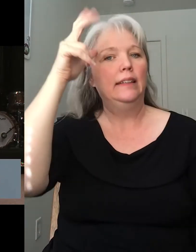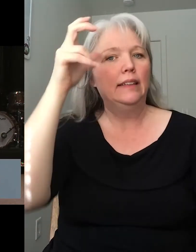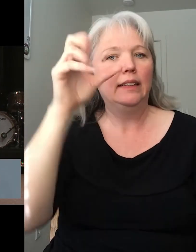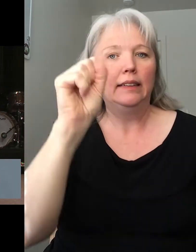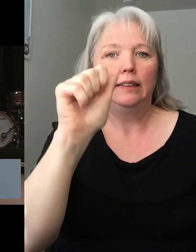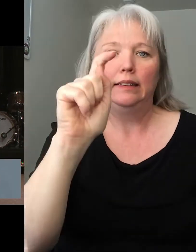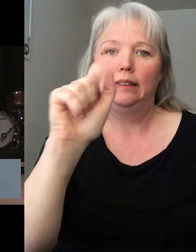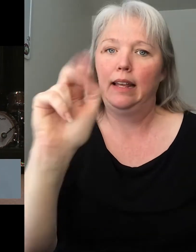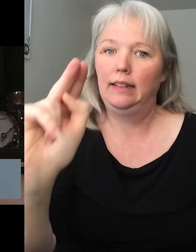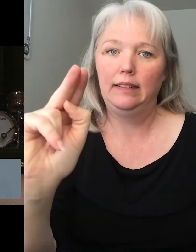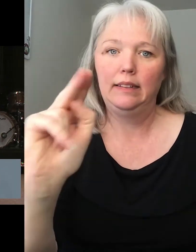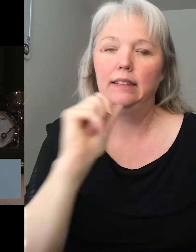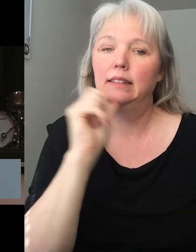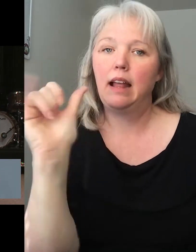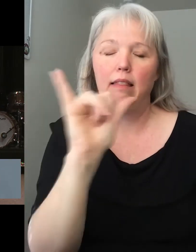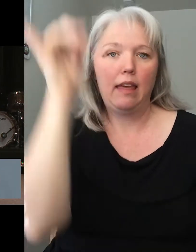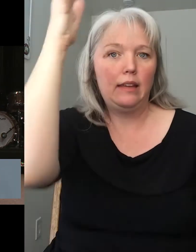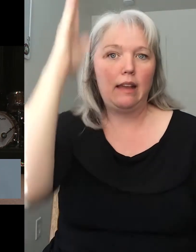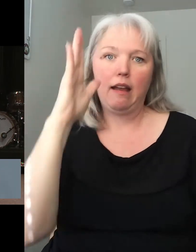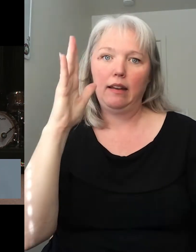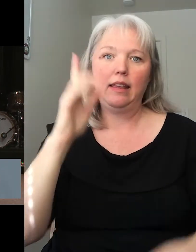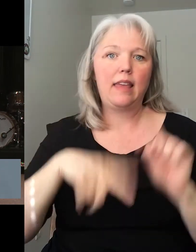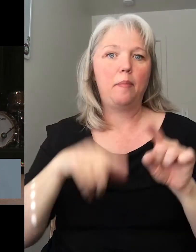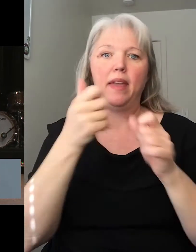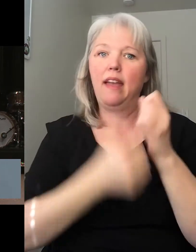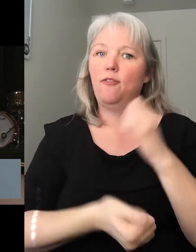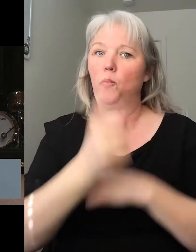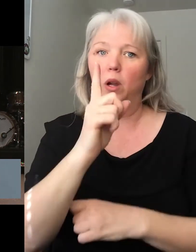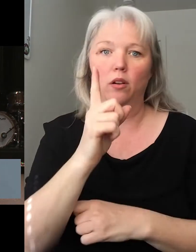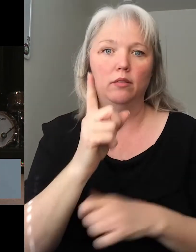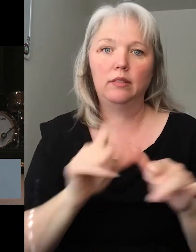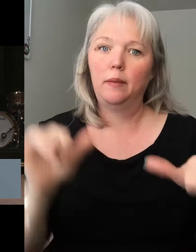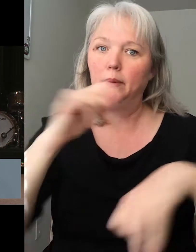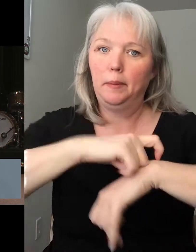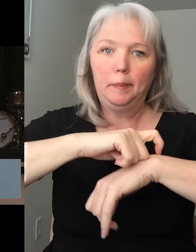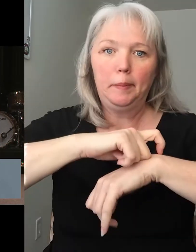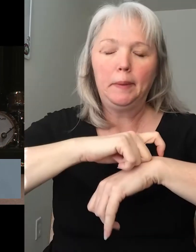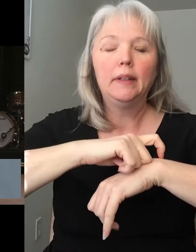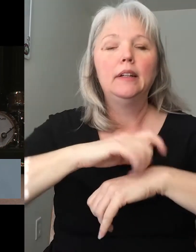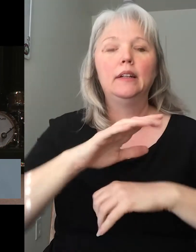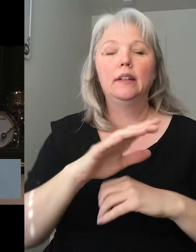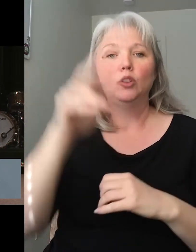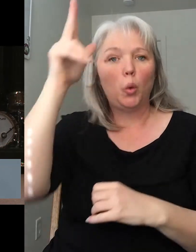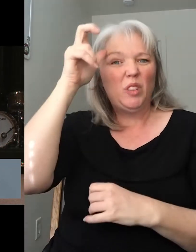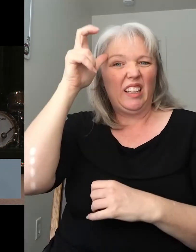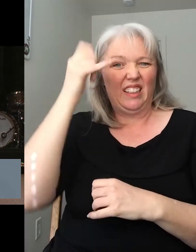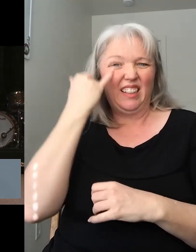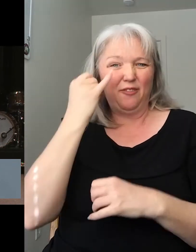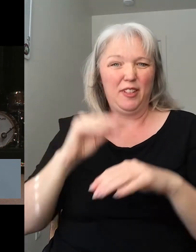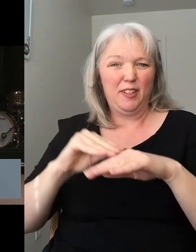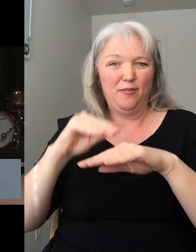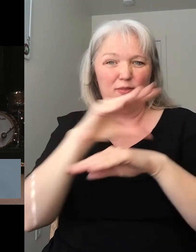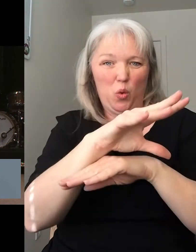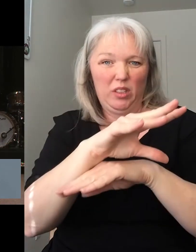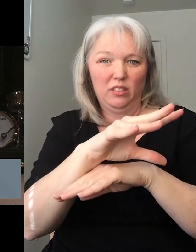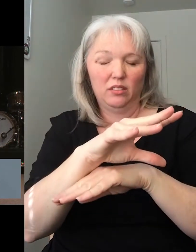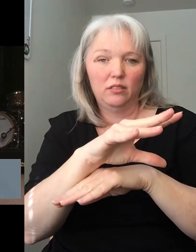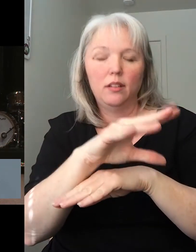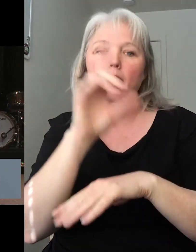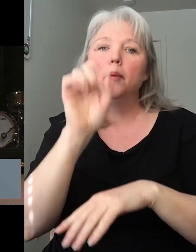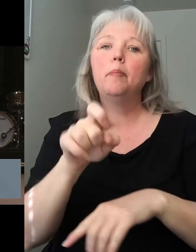is not omnipresent like God is. And so Satan, if he's going to have an influence